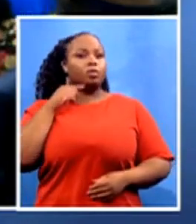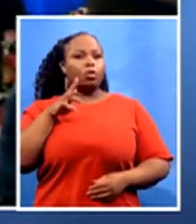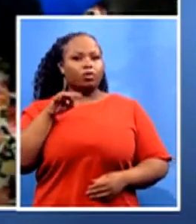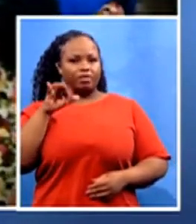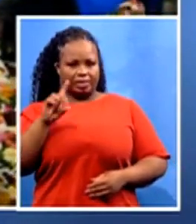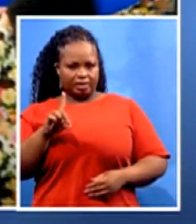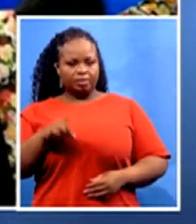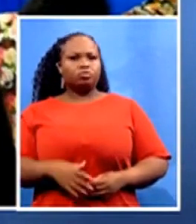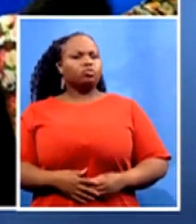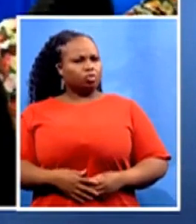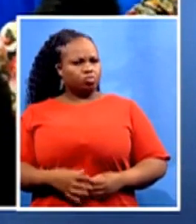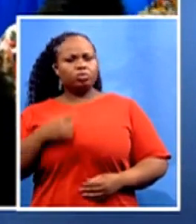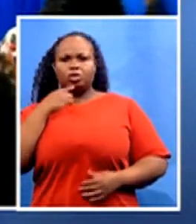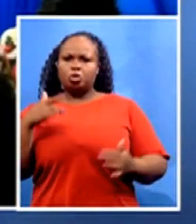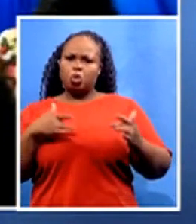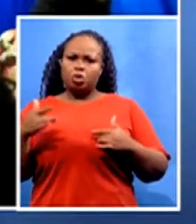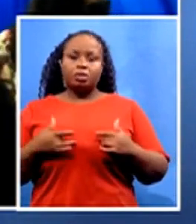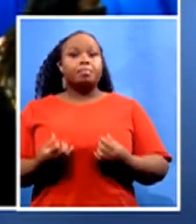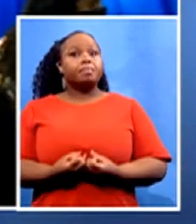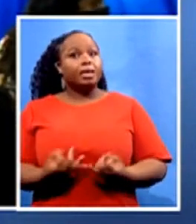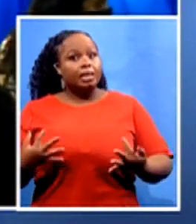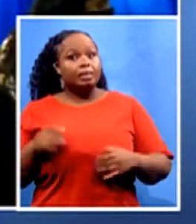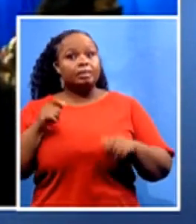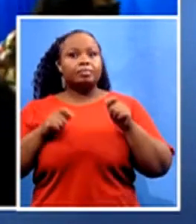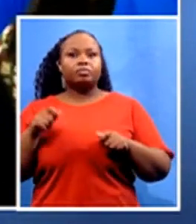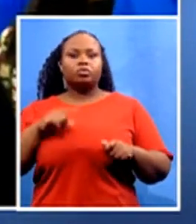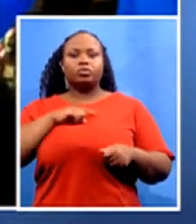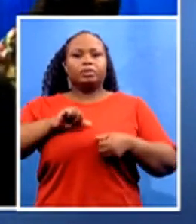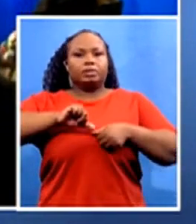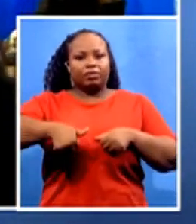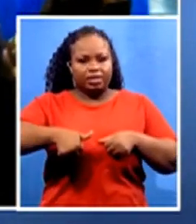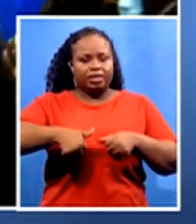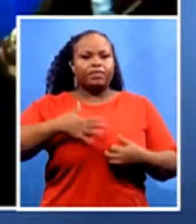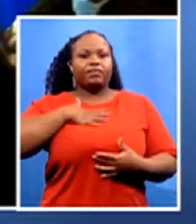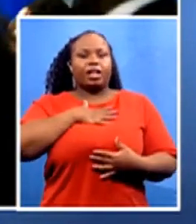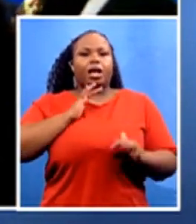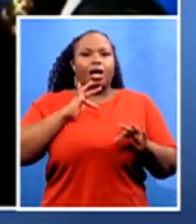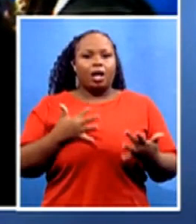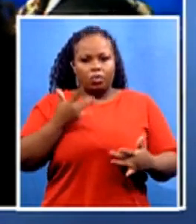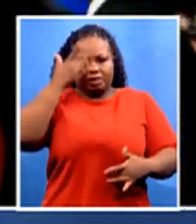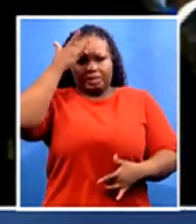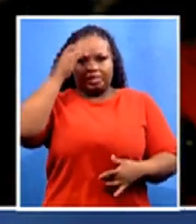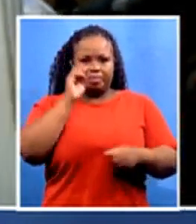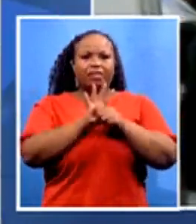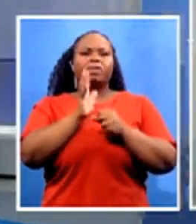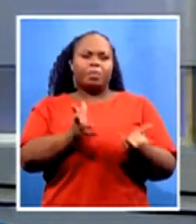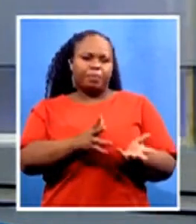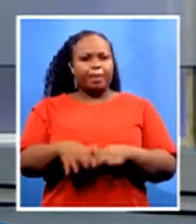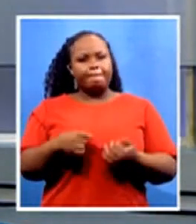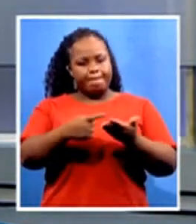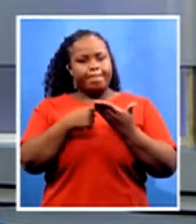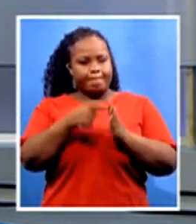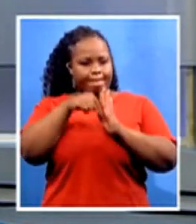many people, the after effects, and that's a conversation we'd like to continue with as we ask you that